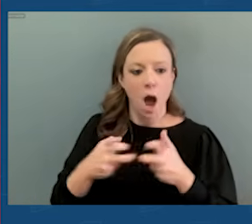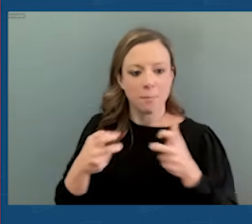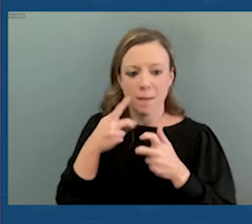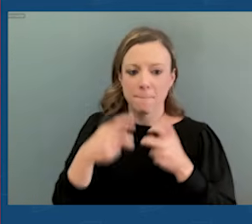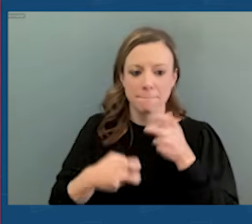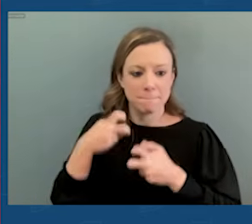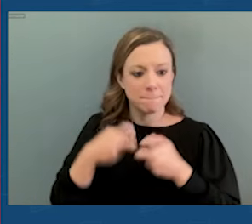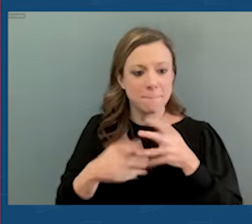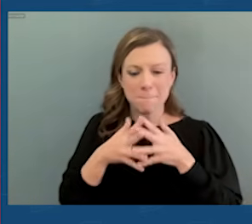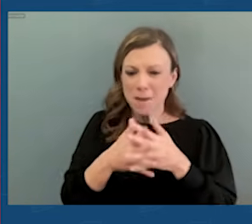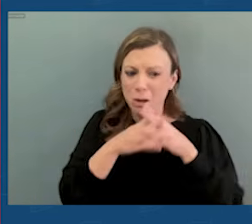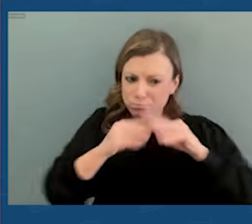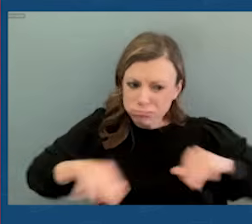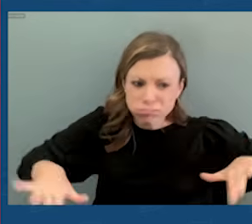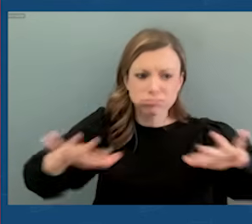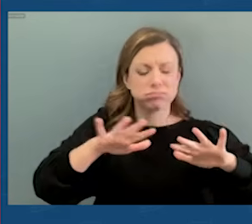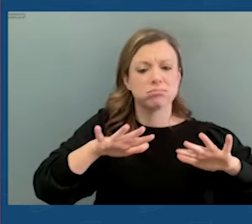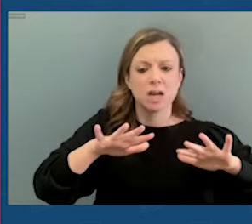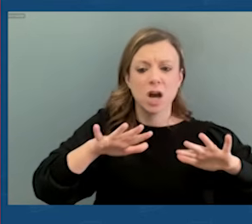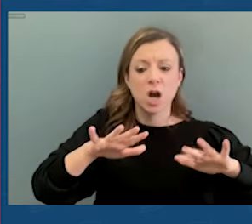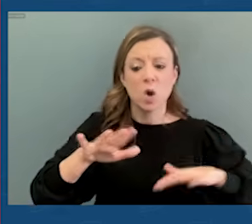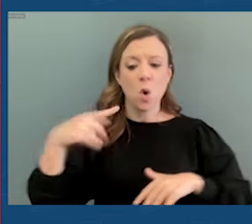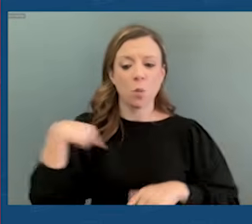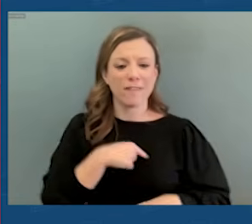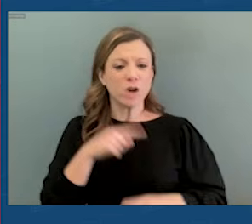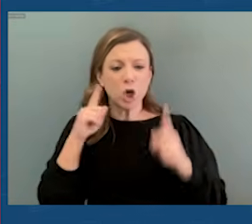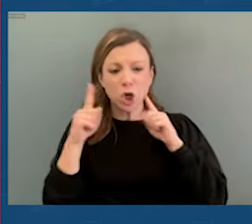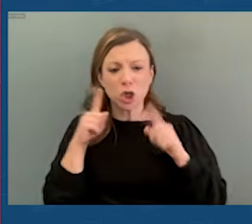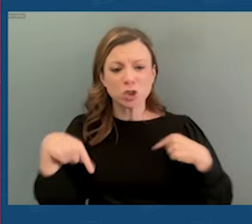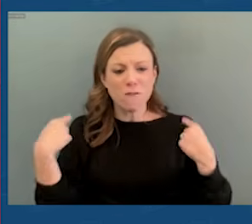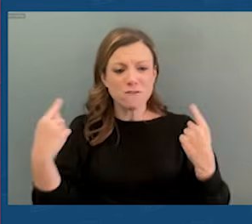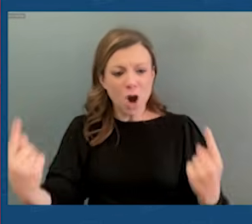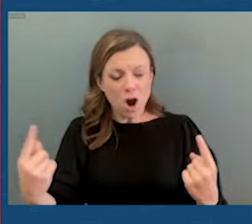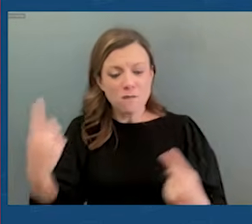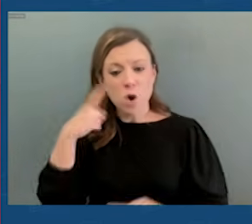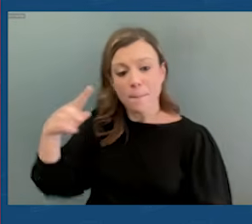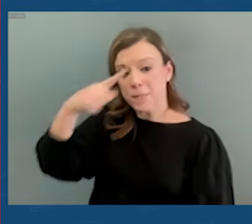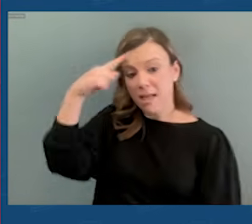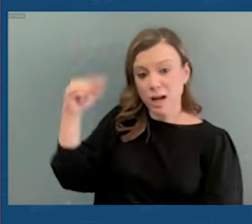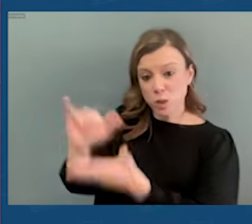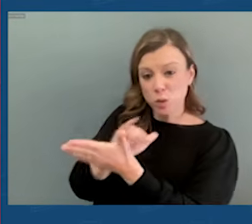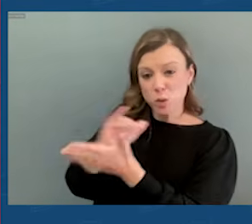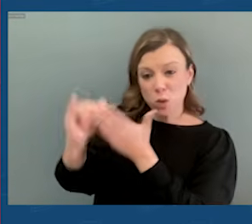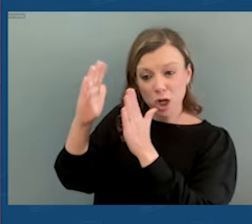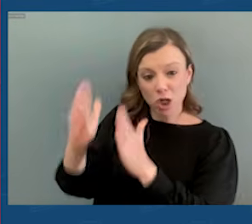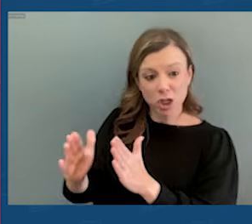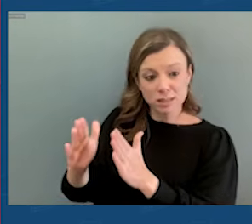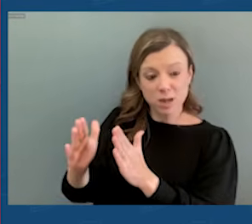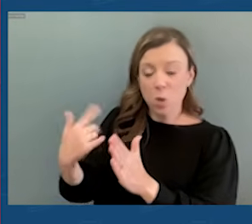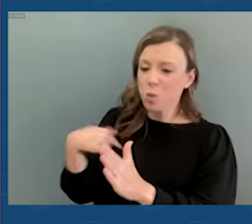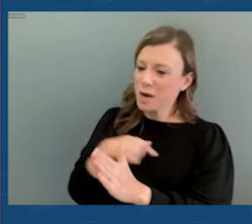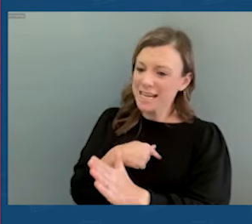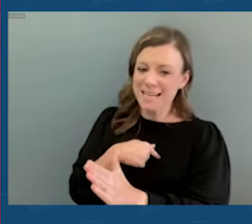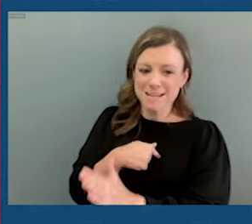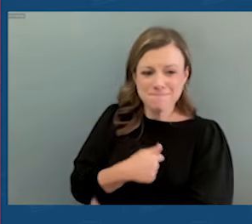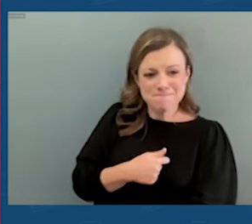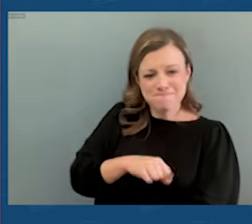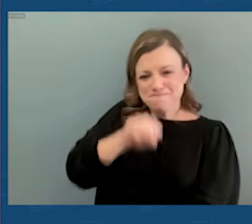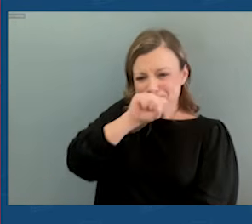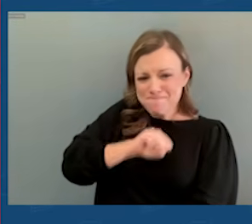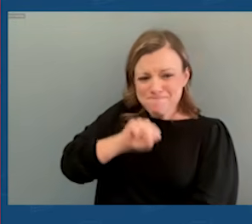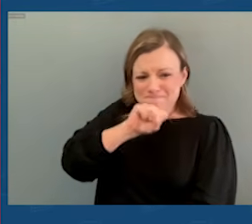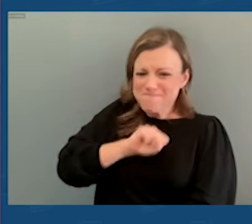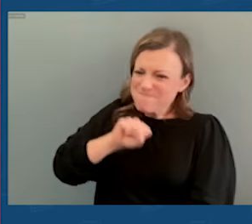much of what we've heard so far about the experience of Black New Yorkers is the result of us dealing with that wound. You can't talk about